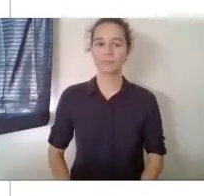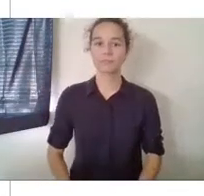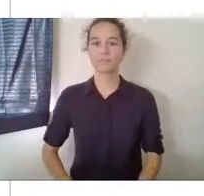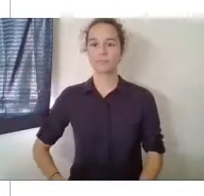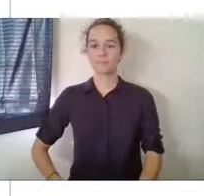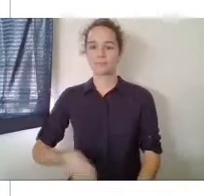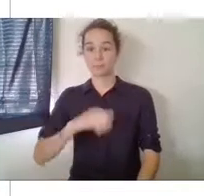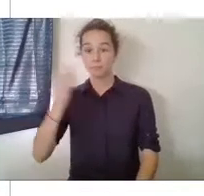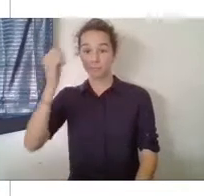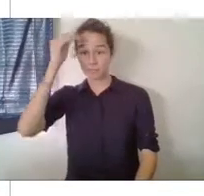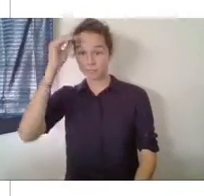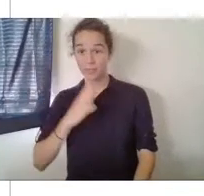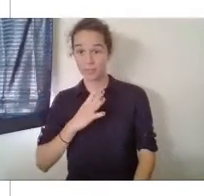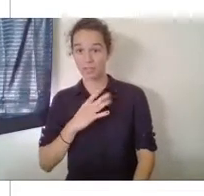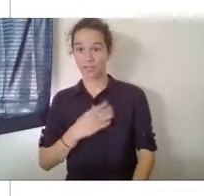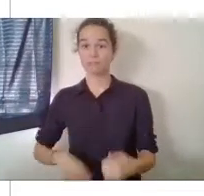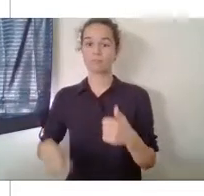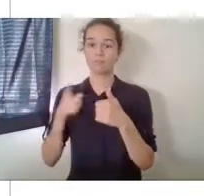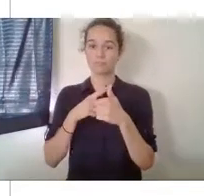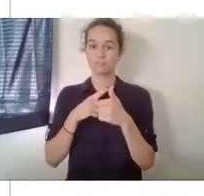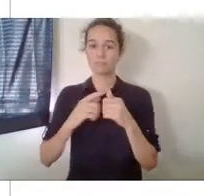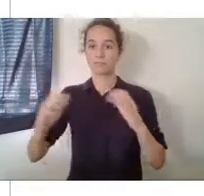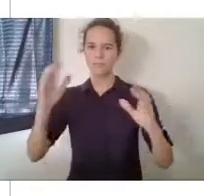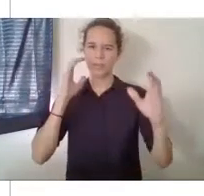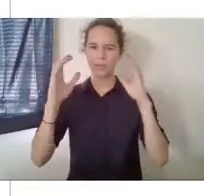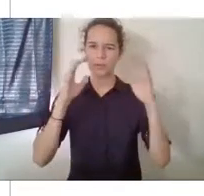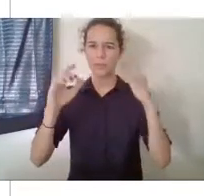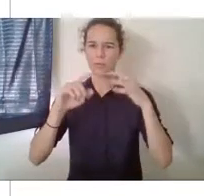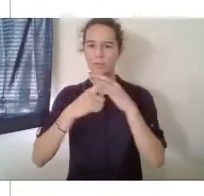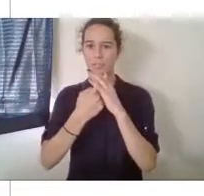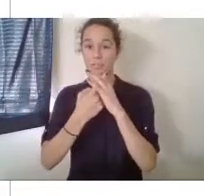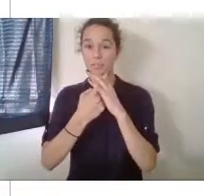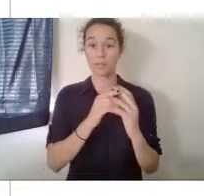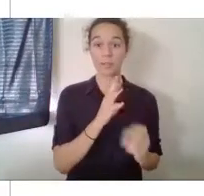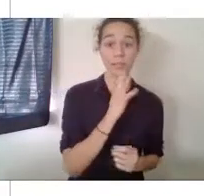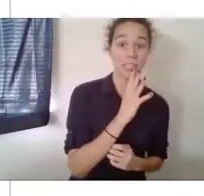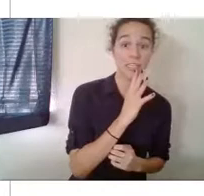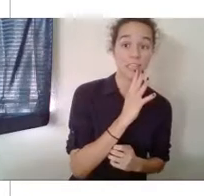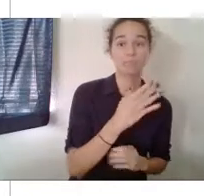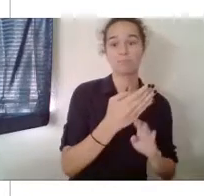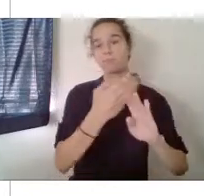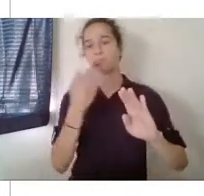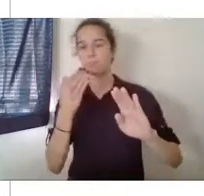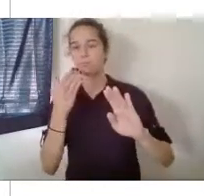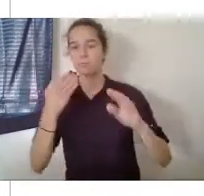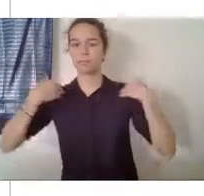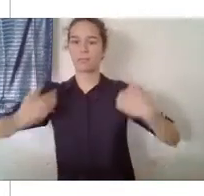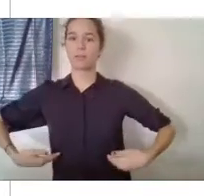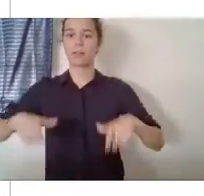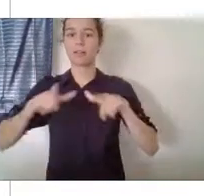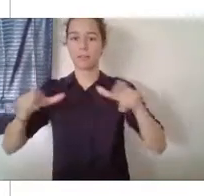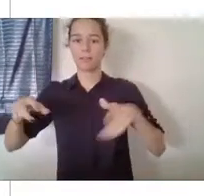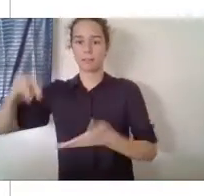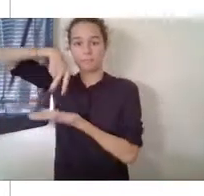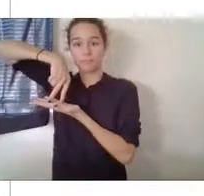Communication begins before you even open your mouth to speak. Your audience's first impression of you is your posture and your